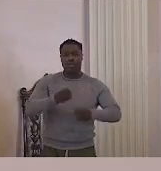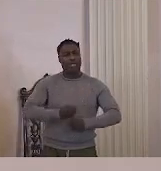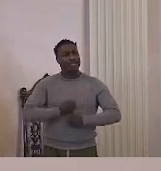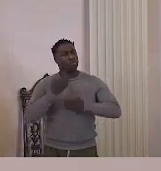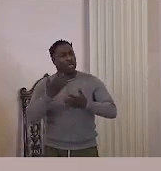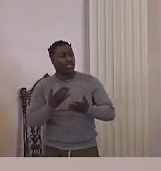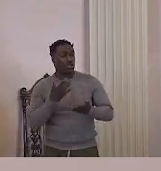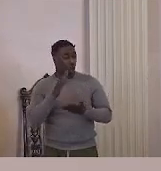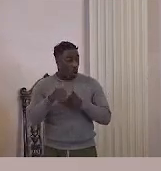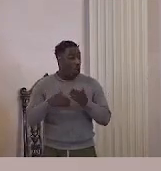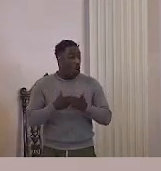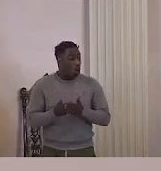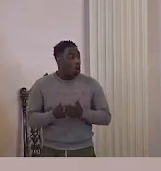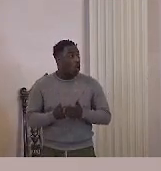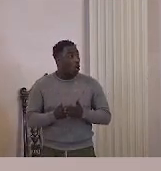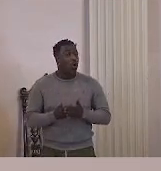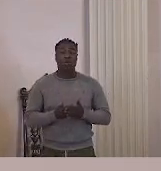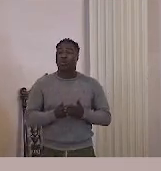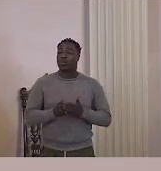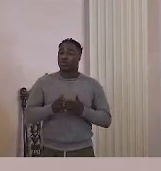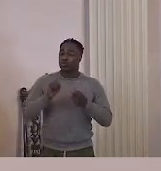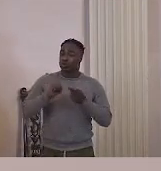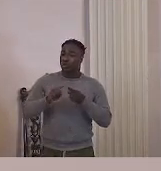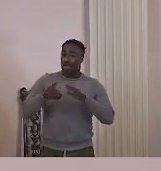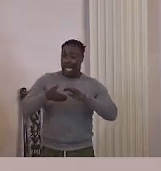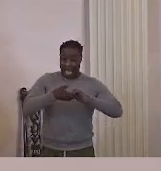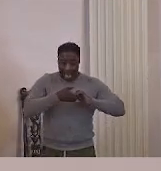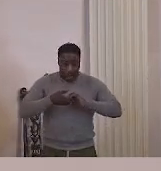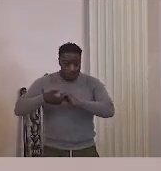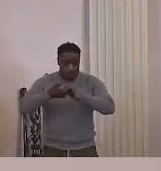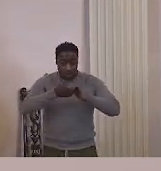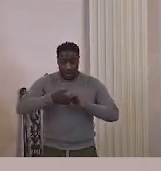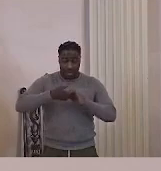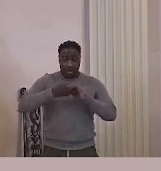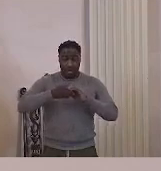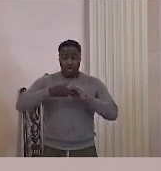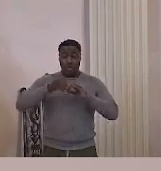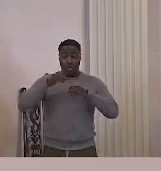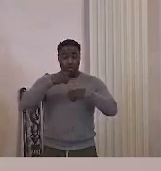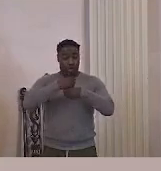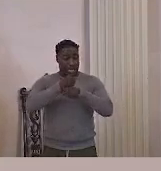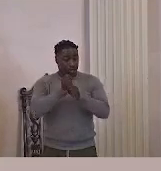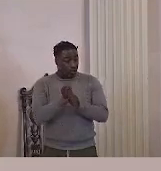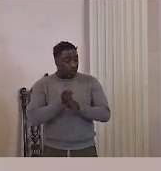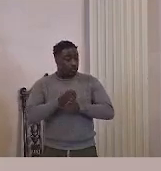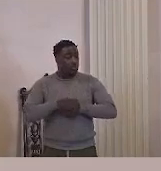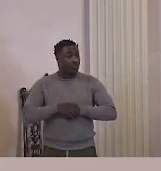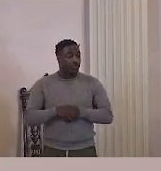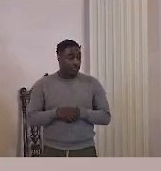us all to a kind of collaborative creation with futures that can rise whole?